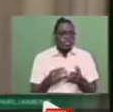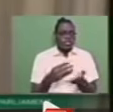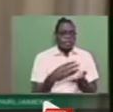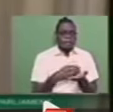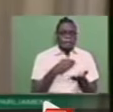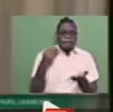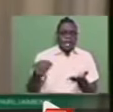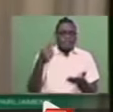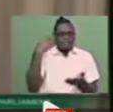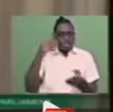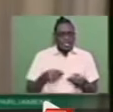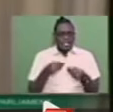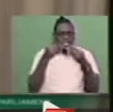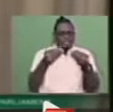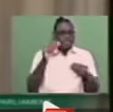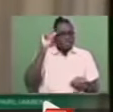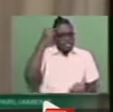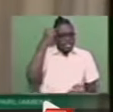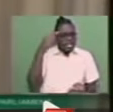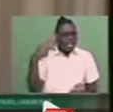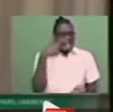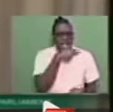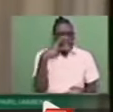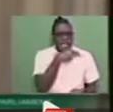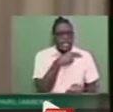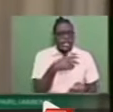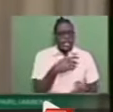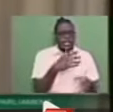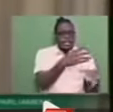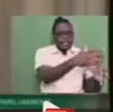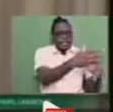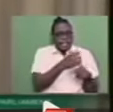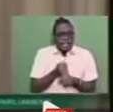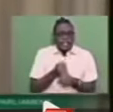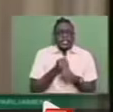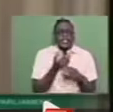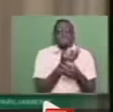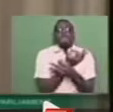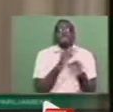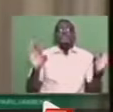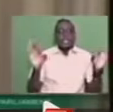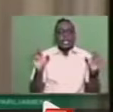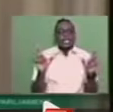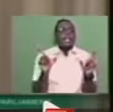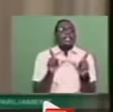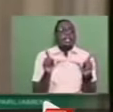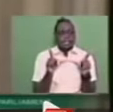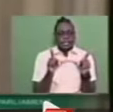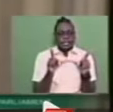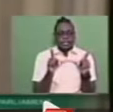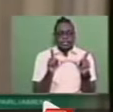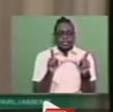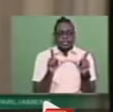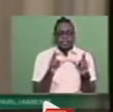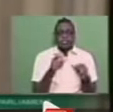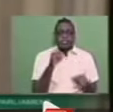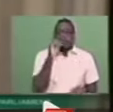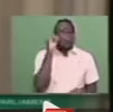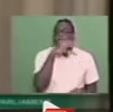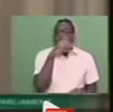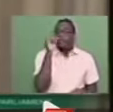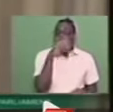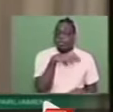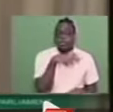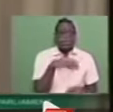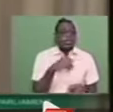badge after donating a typewriter uncannily called Smith Corona.